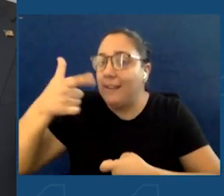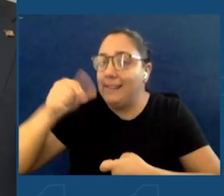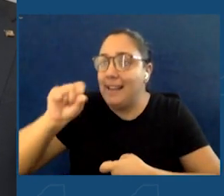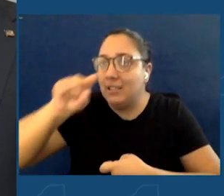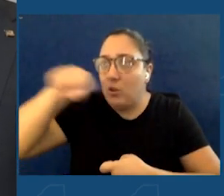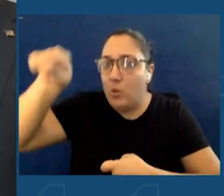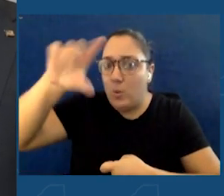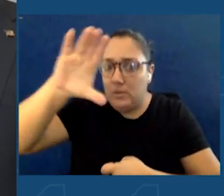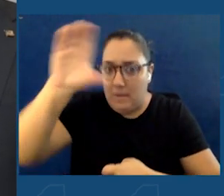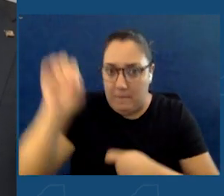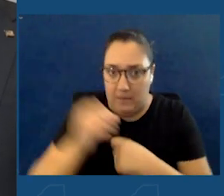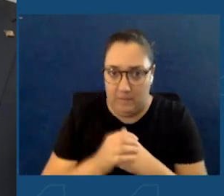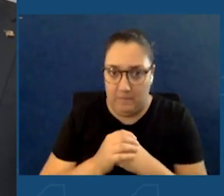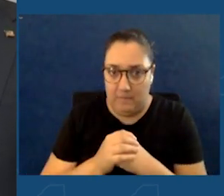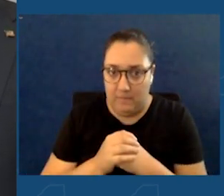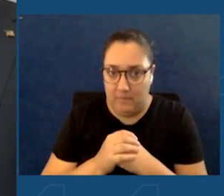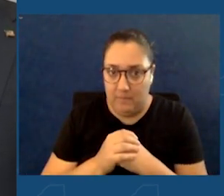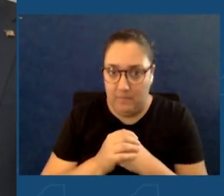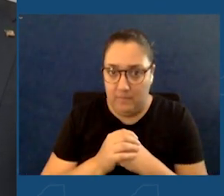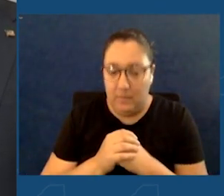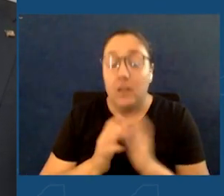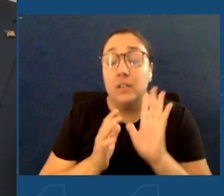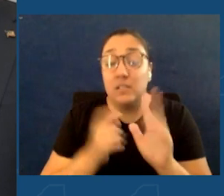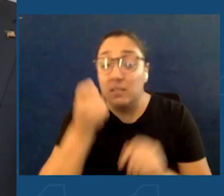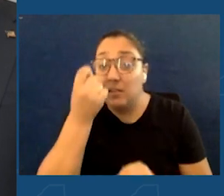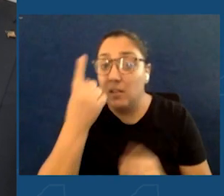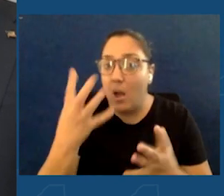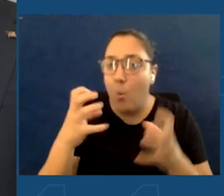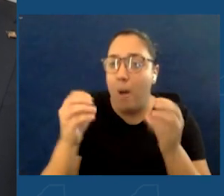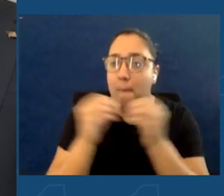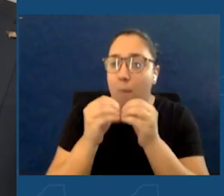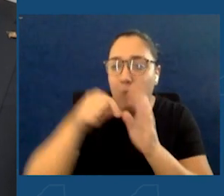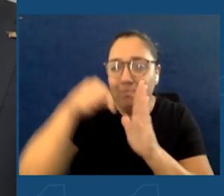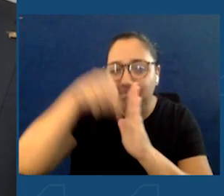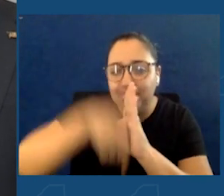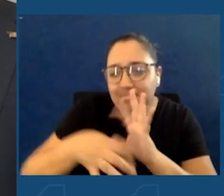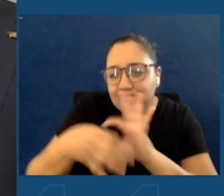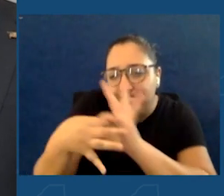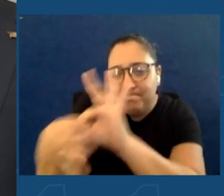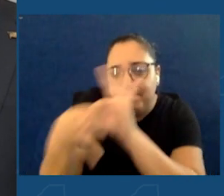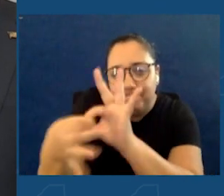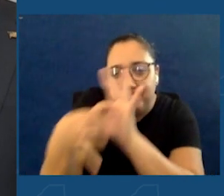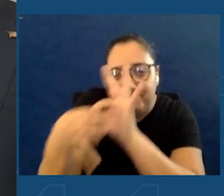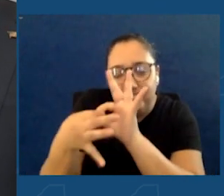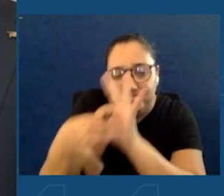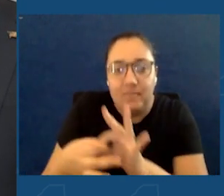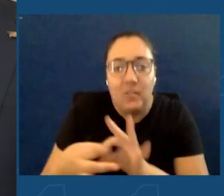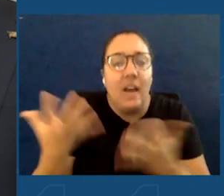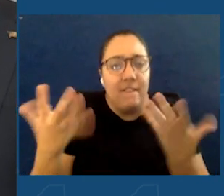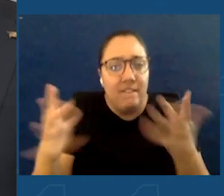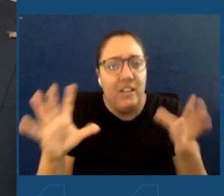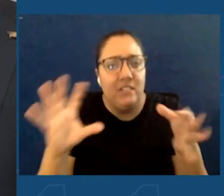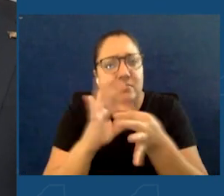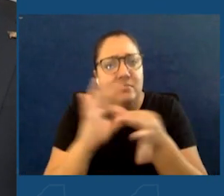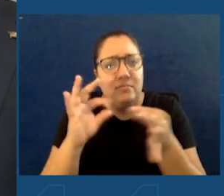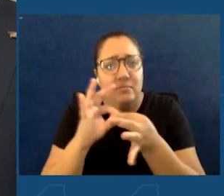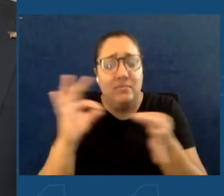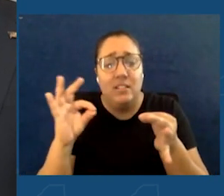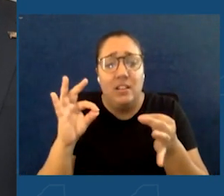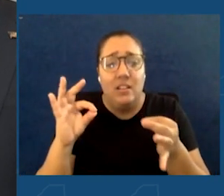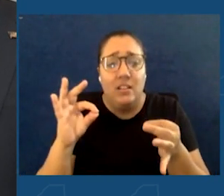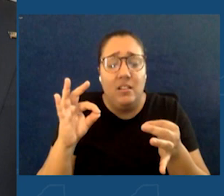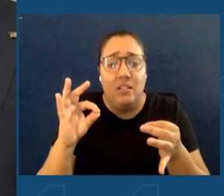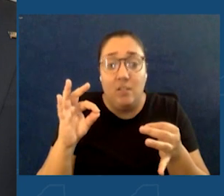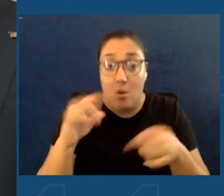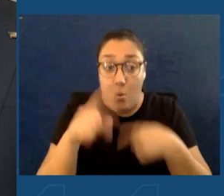wanted to deepen relationships because I know it's important for people. As I mentioned when I walked in the room, I said, when you're in a war, you want to